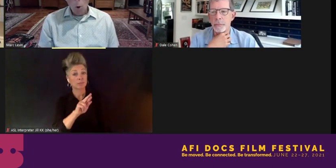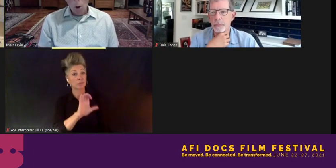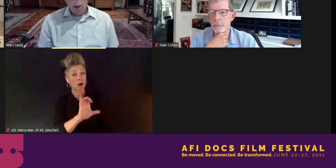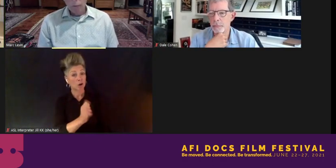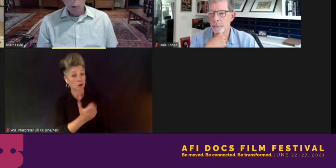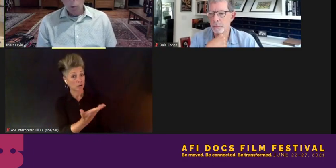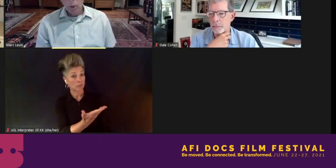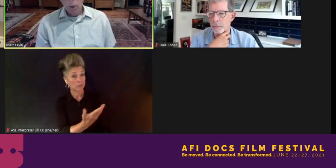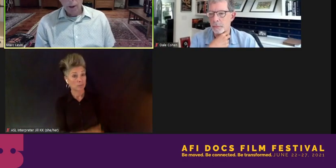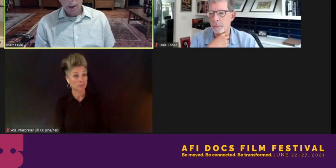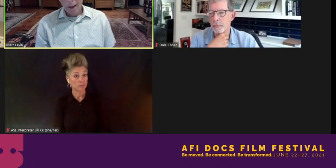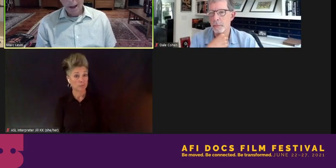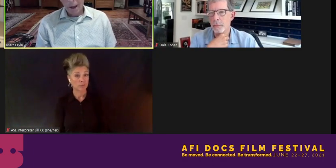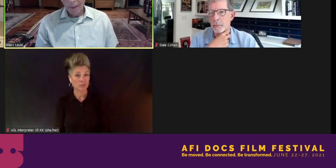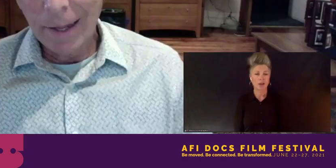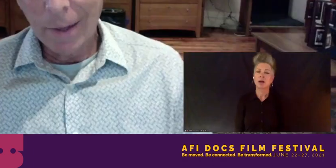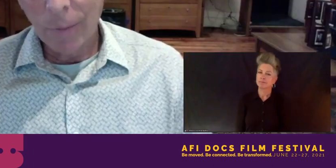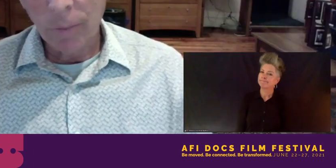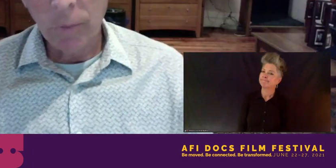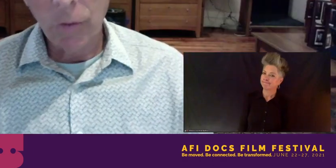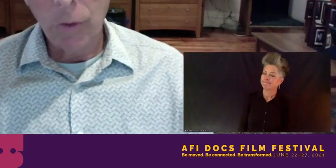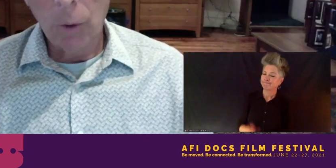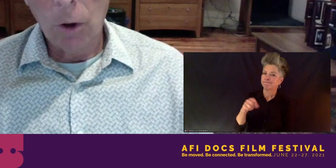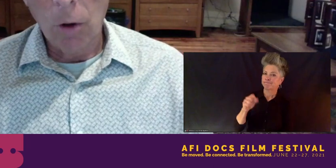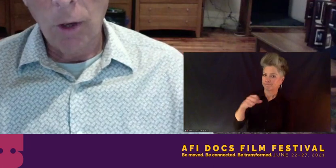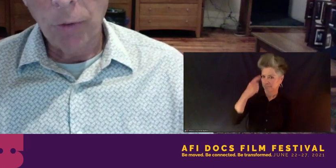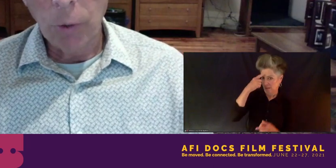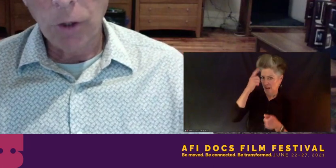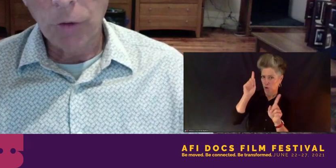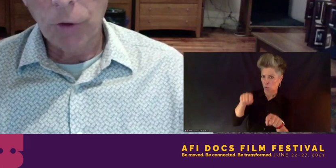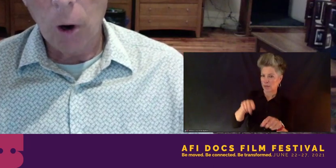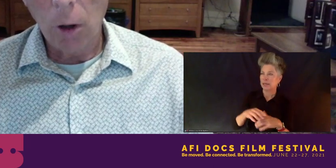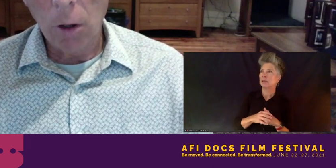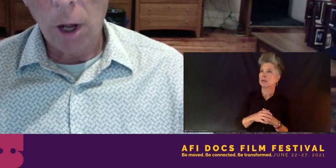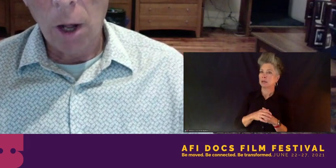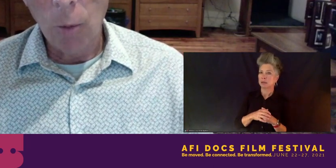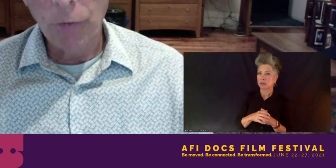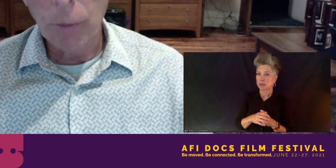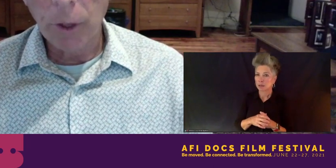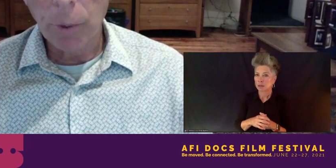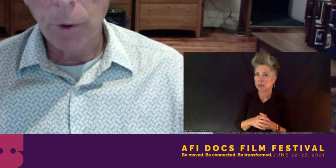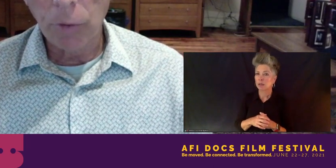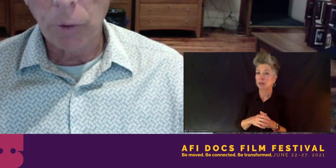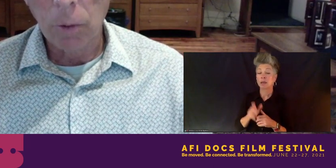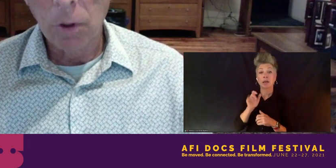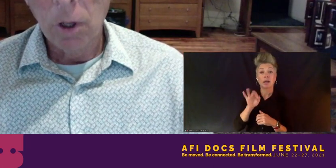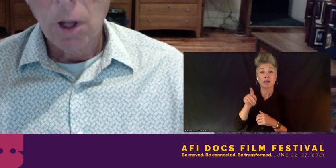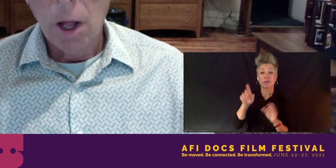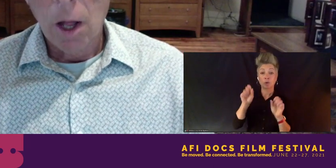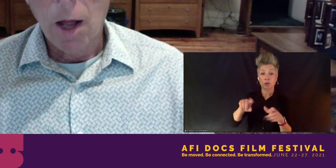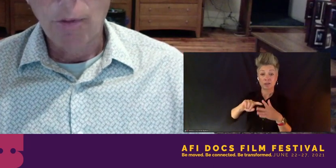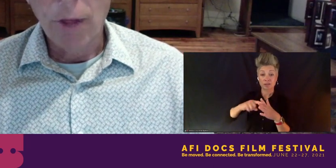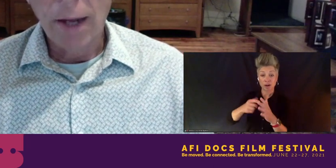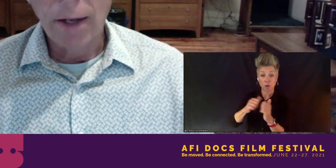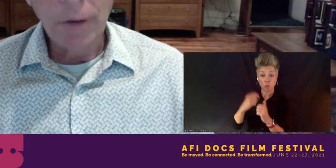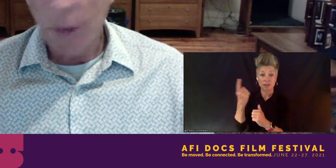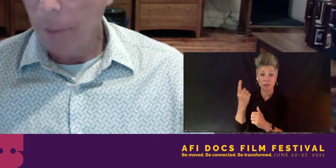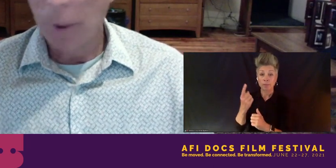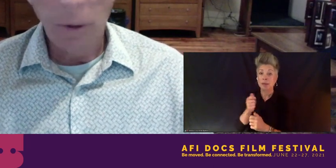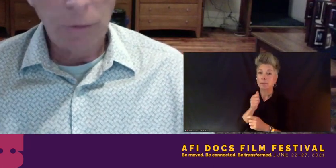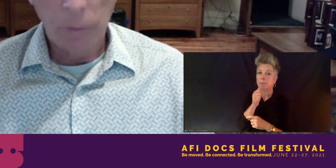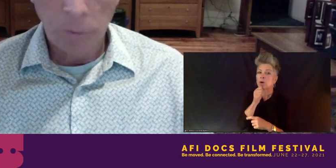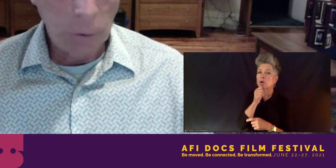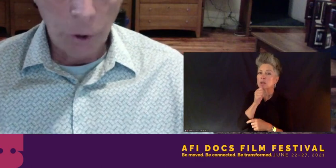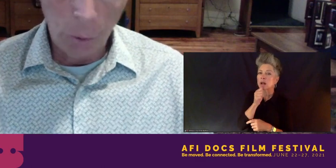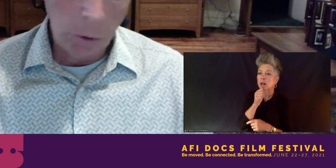Well, I have to agree. I, I, I think if you can start, uh, with something personal, uh, that has